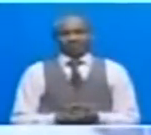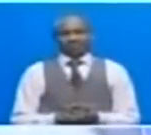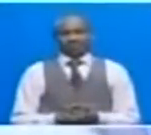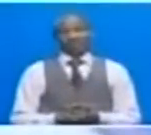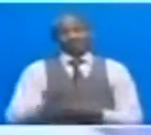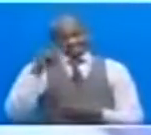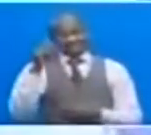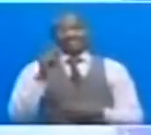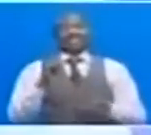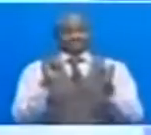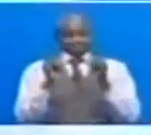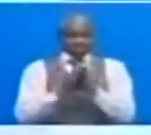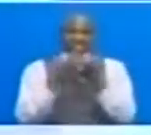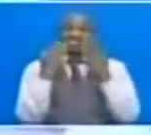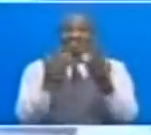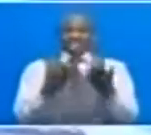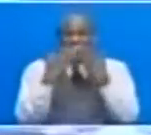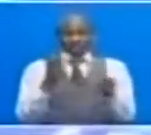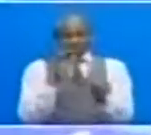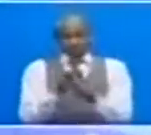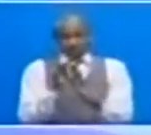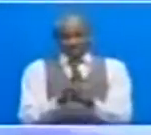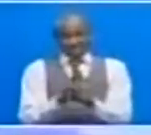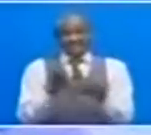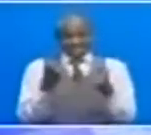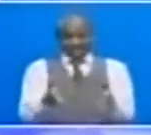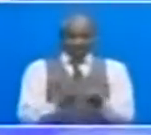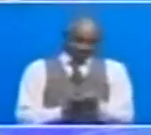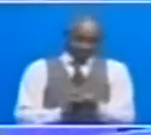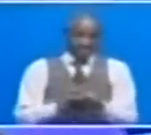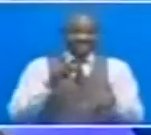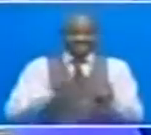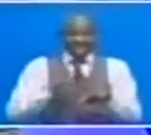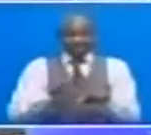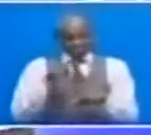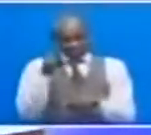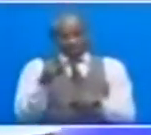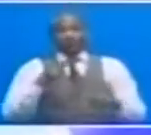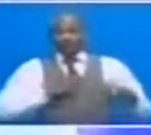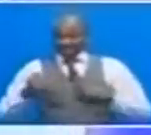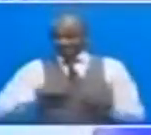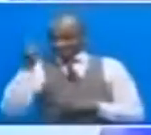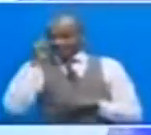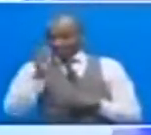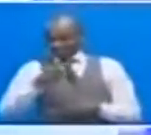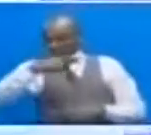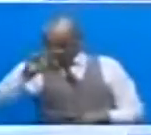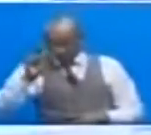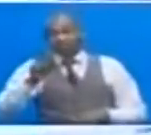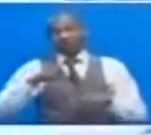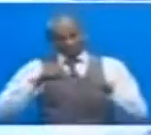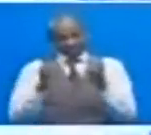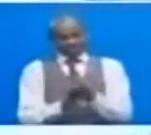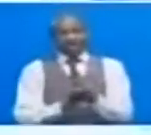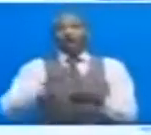You're watching KTN Prime. We thank you for staying with us. Now, just hours after Rwandan president got closer to getting a green light to run again,